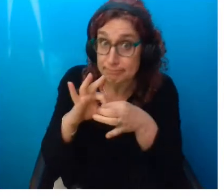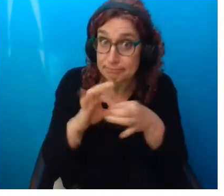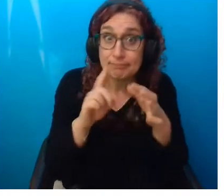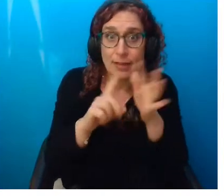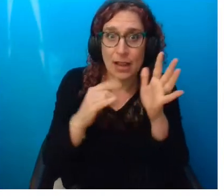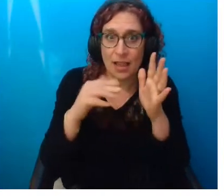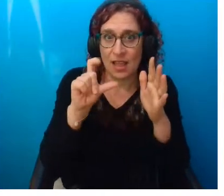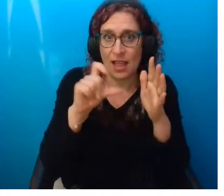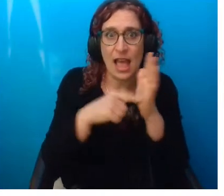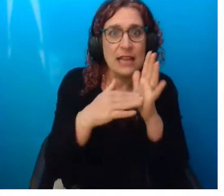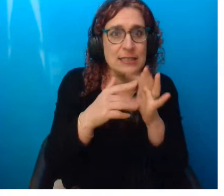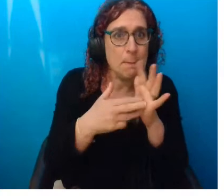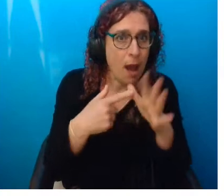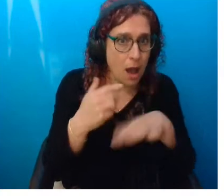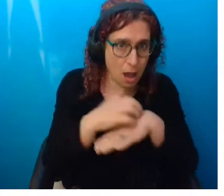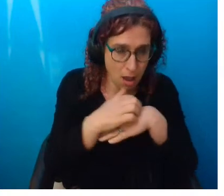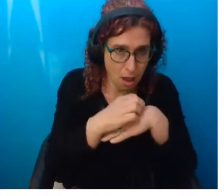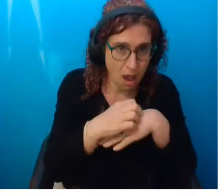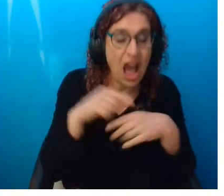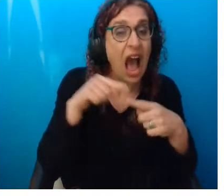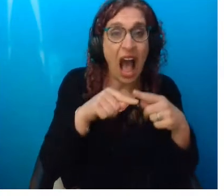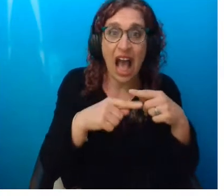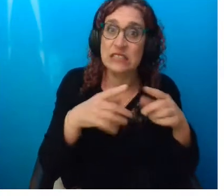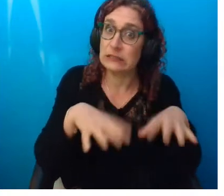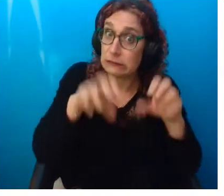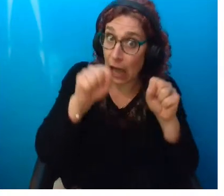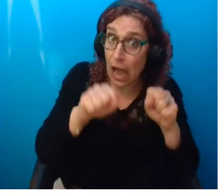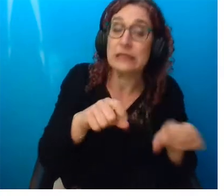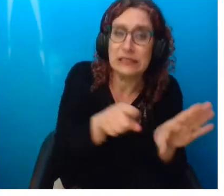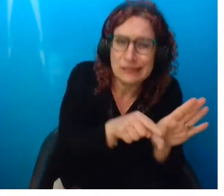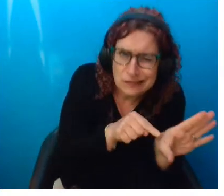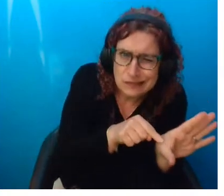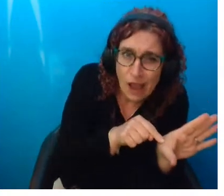adulthood, and that it is moderately severe rather than mild.